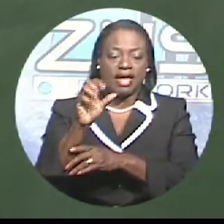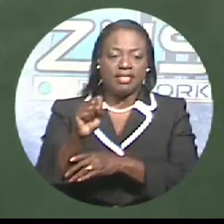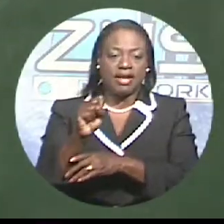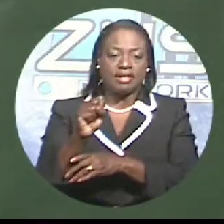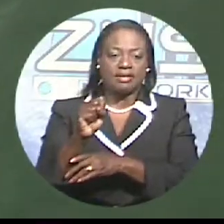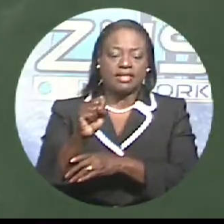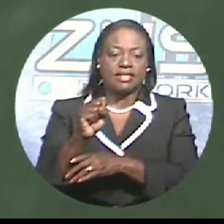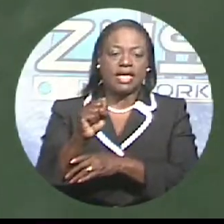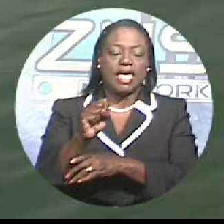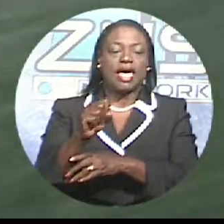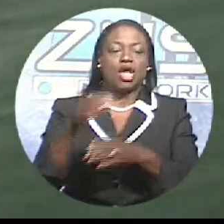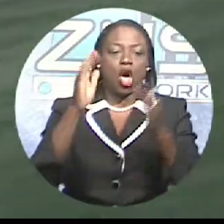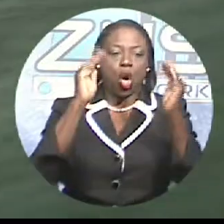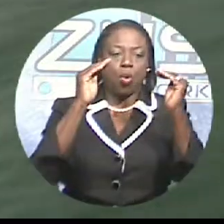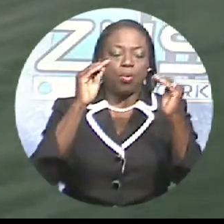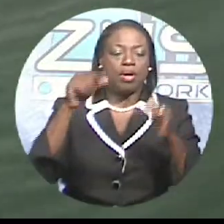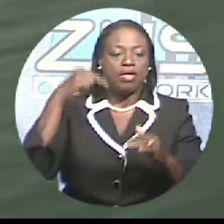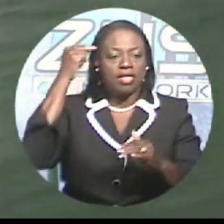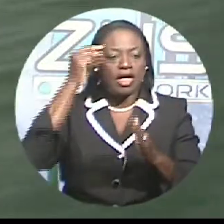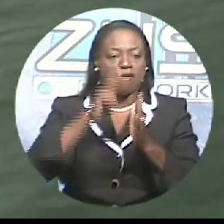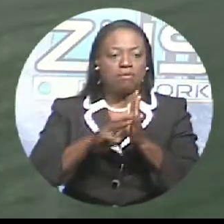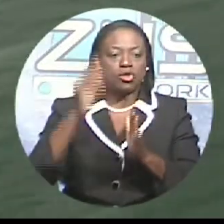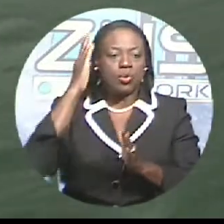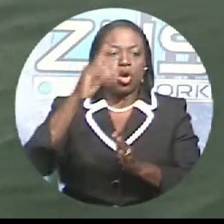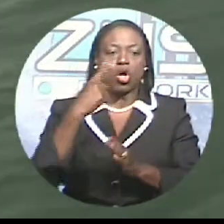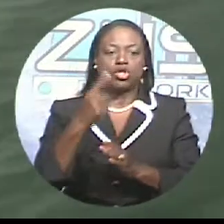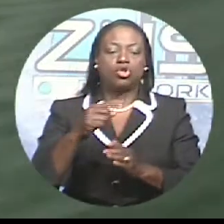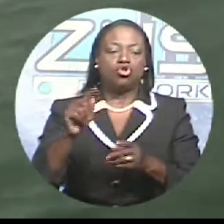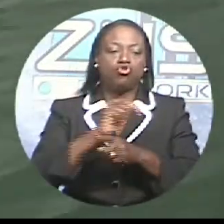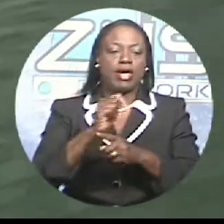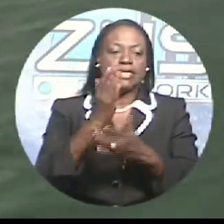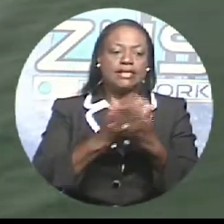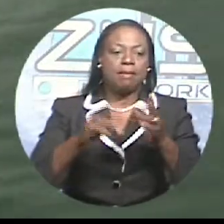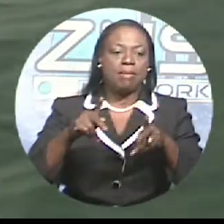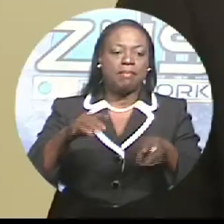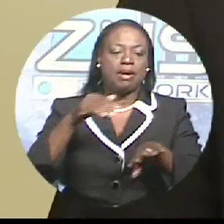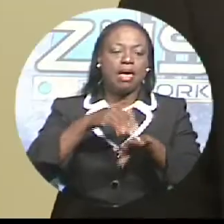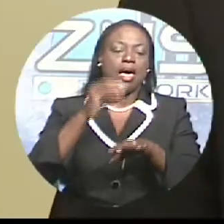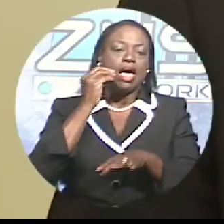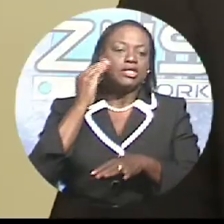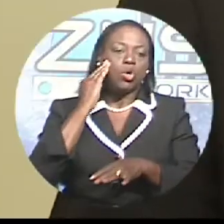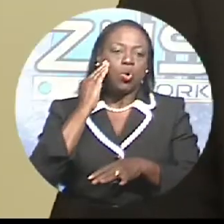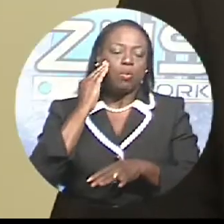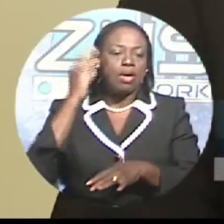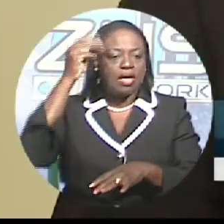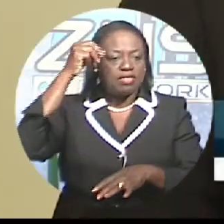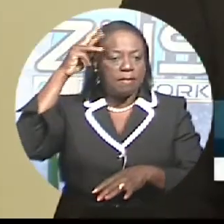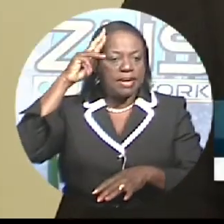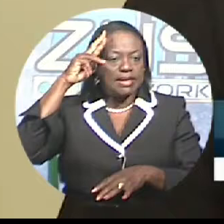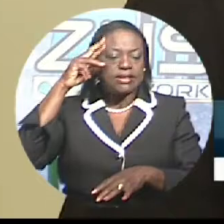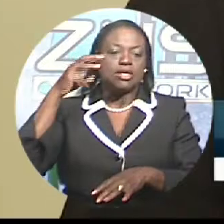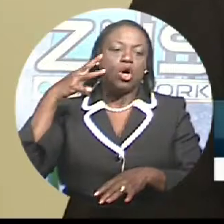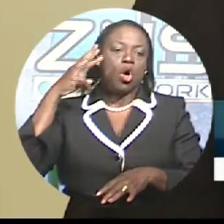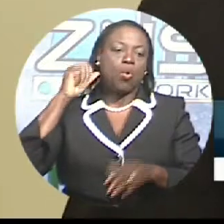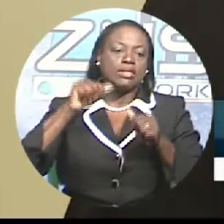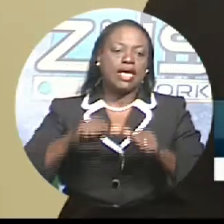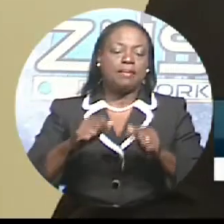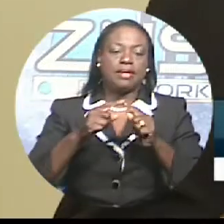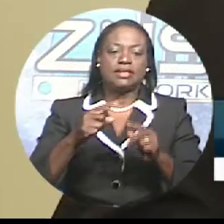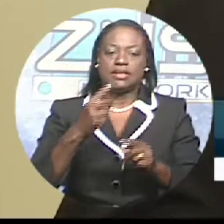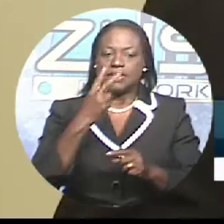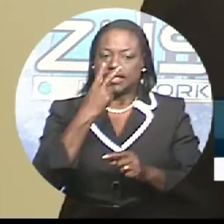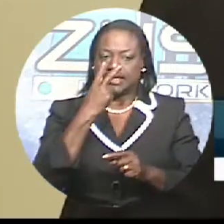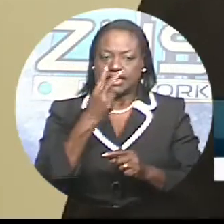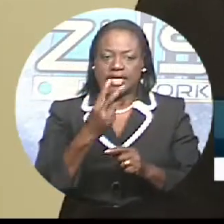future captains and crew members here at home. The minister was able to see Van Oord's series